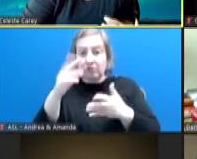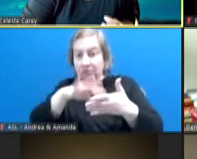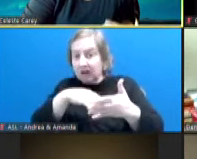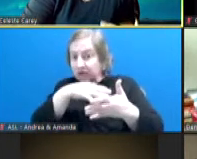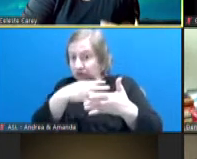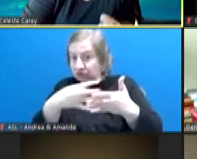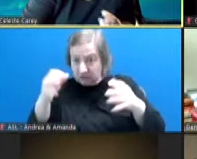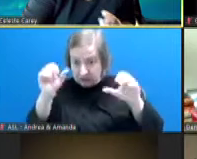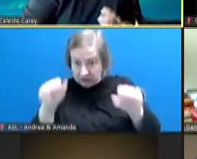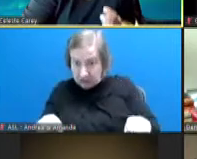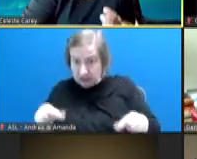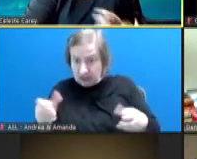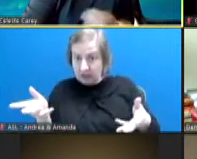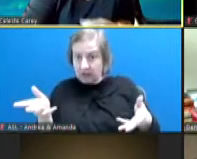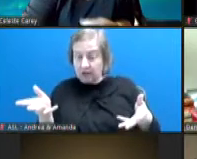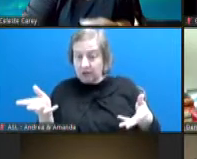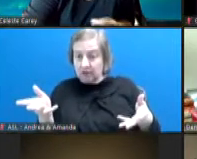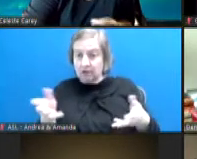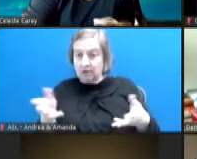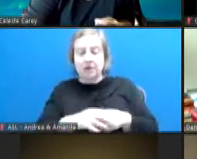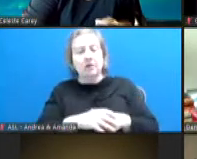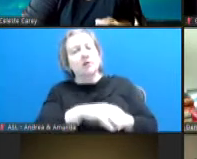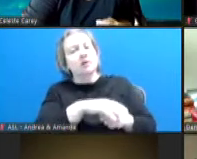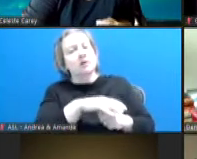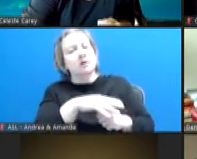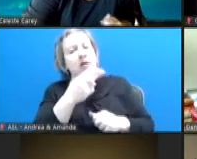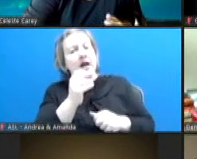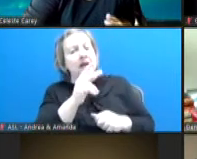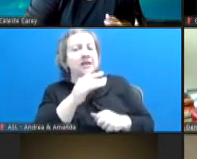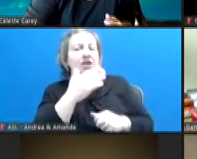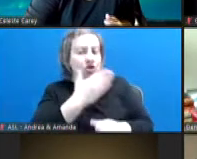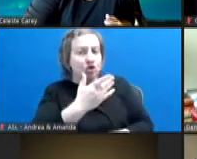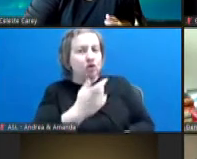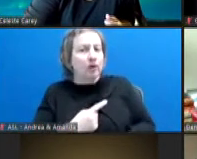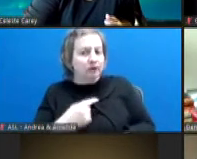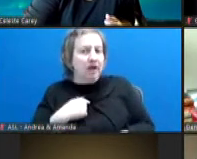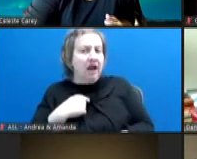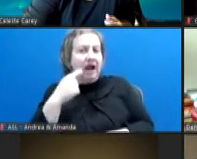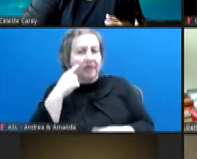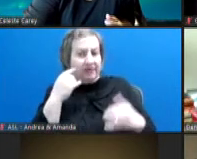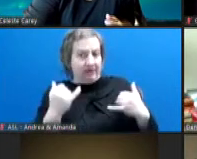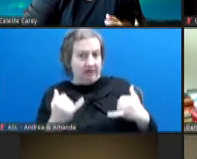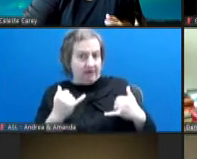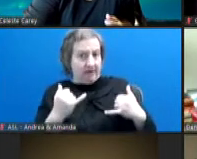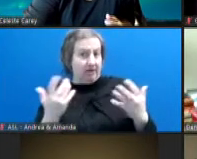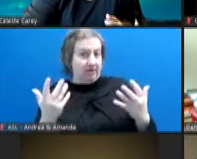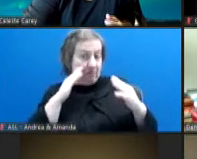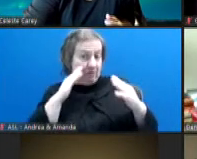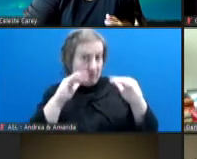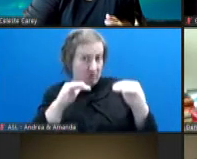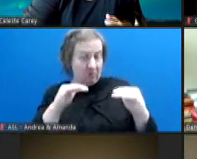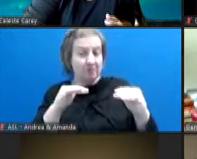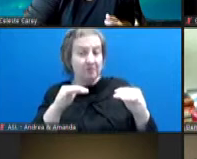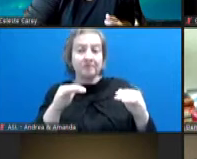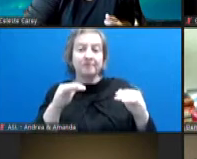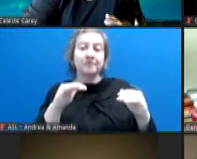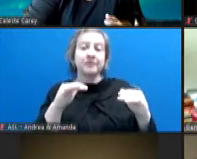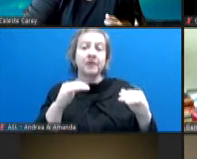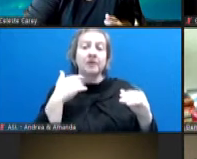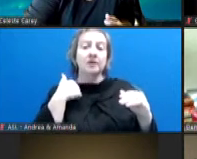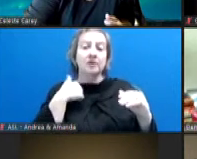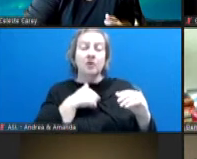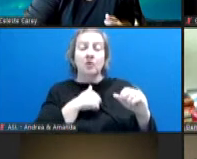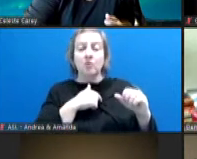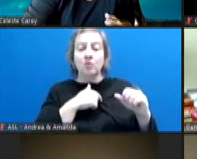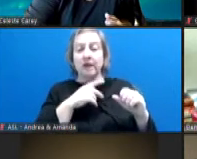that a possibility? That is a good question. I mean, I think at this point, the hope is that you know, we came up